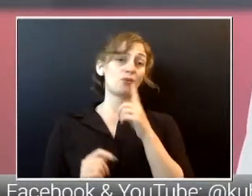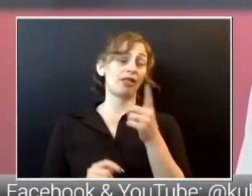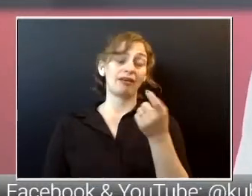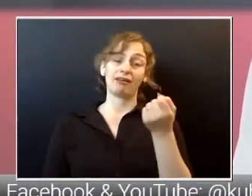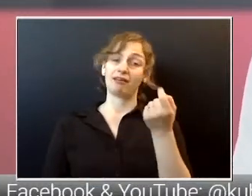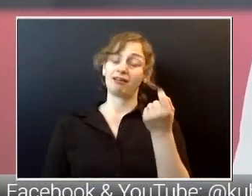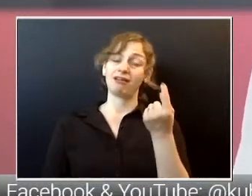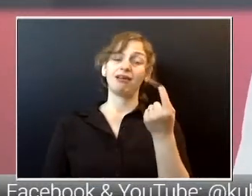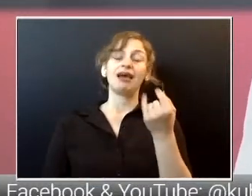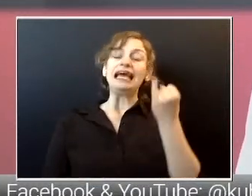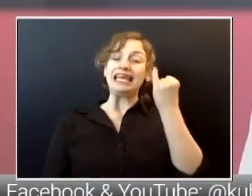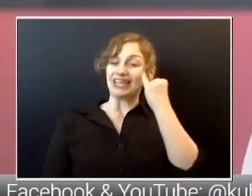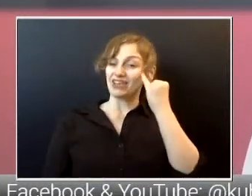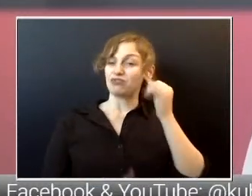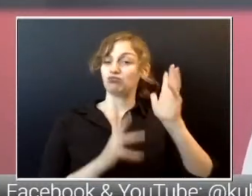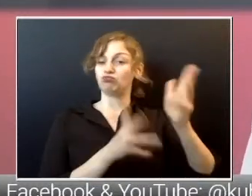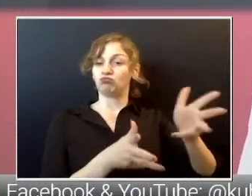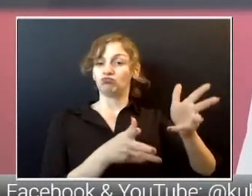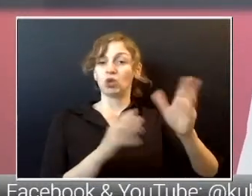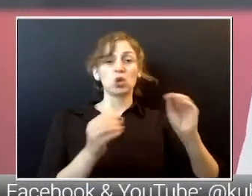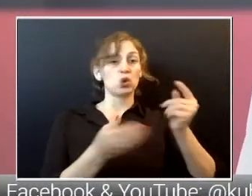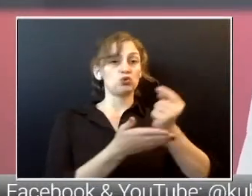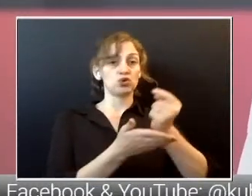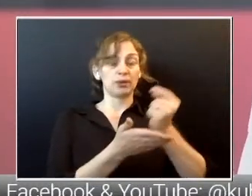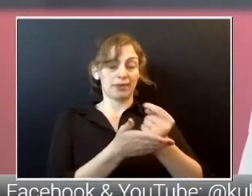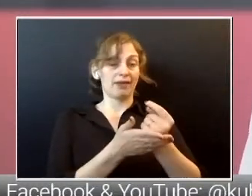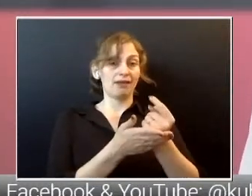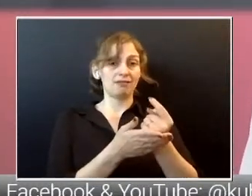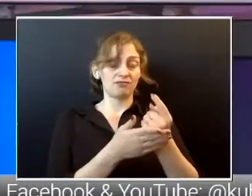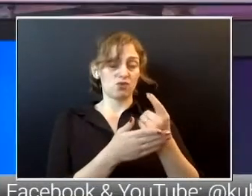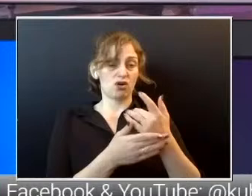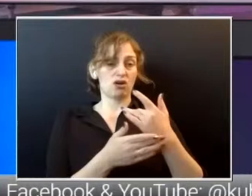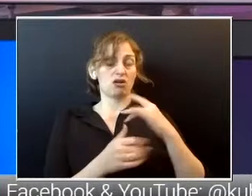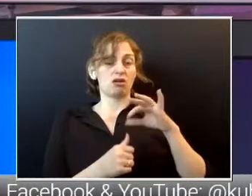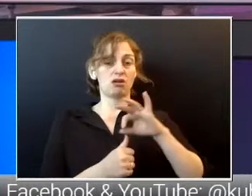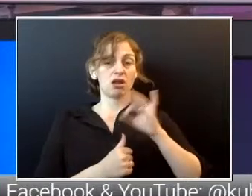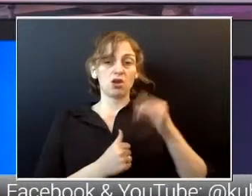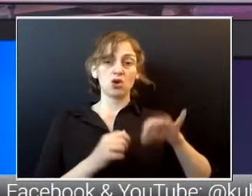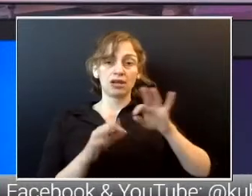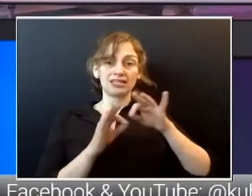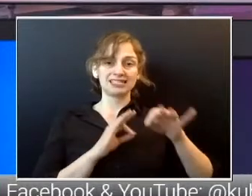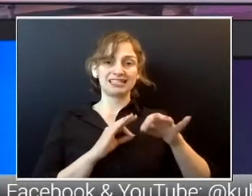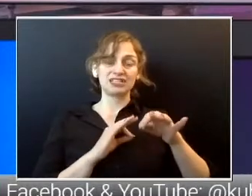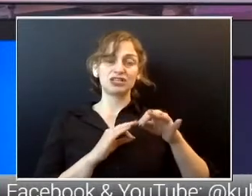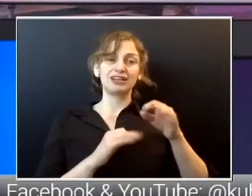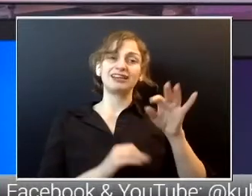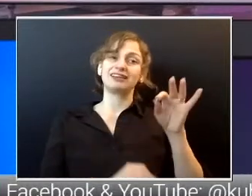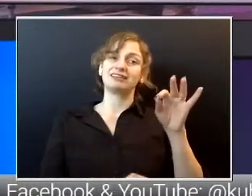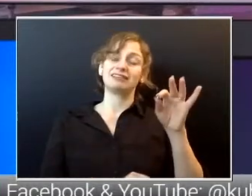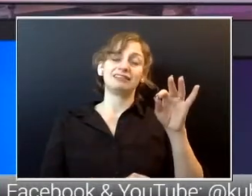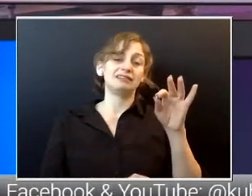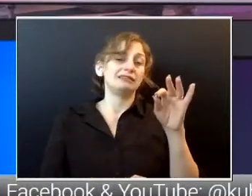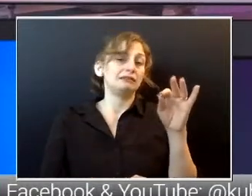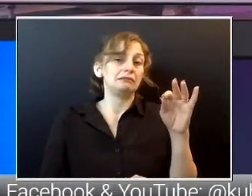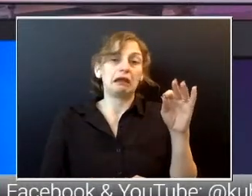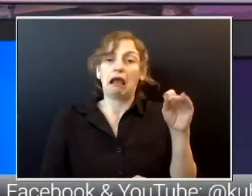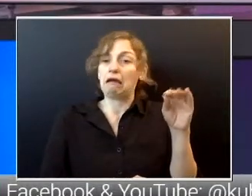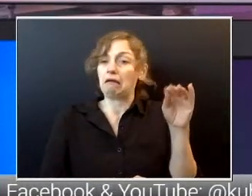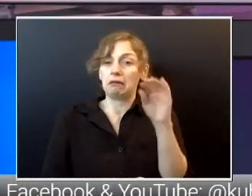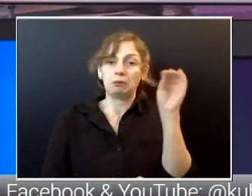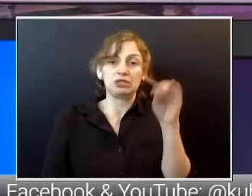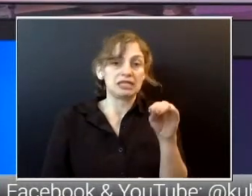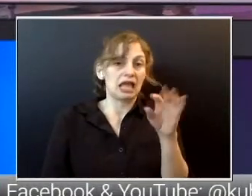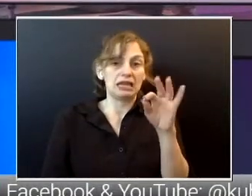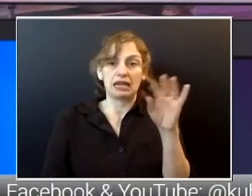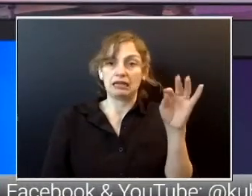left untreated, is probably over 90%. Oh my gosh. And now you're back to hanging out with your animals and